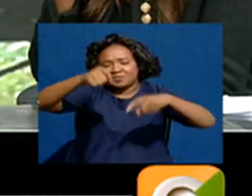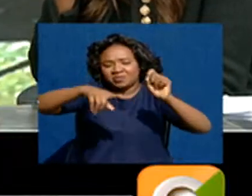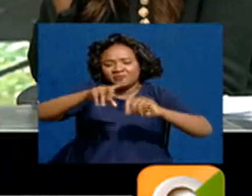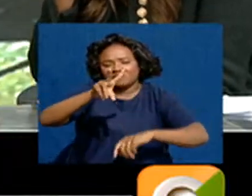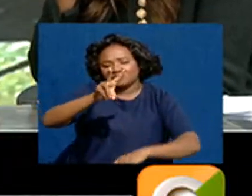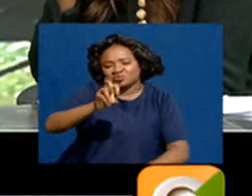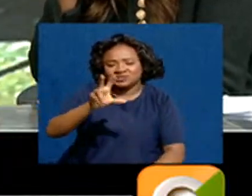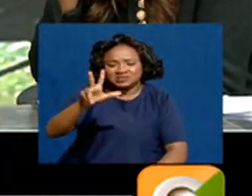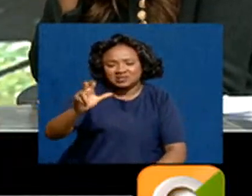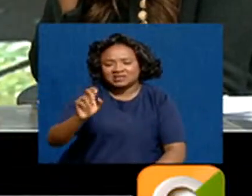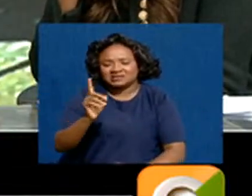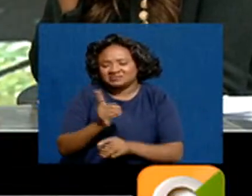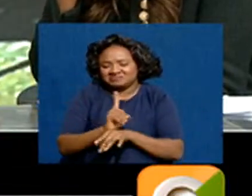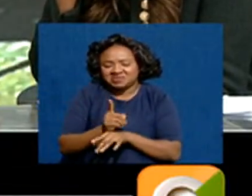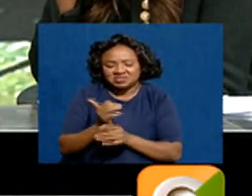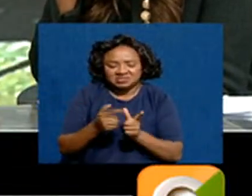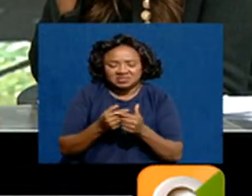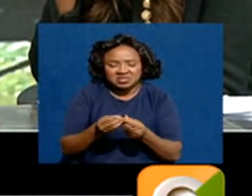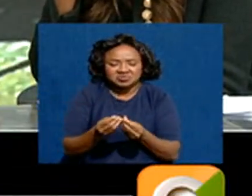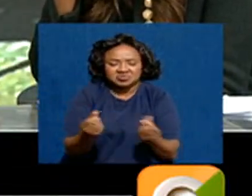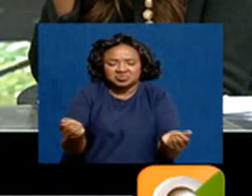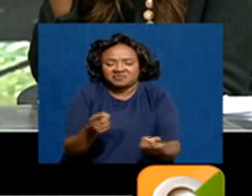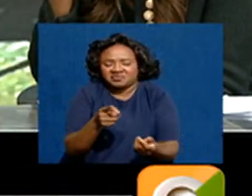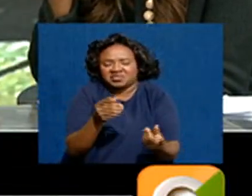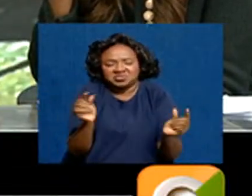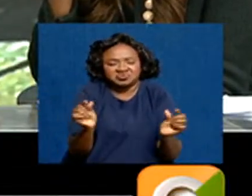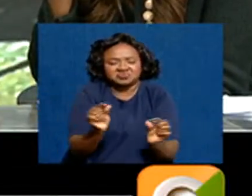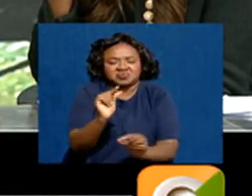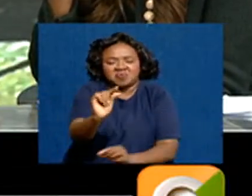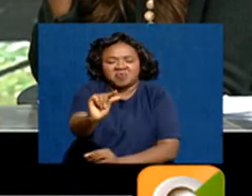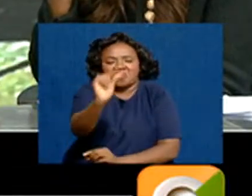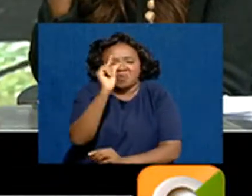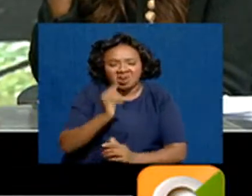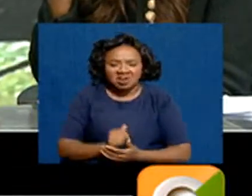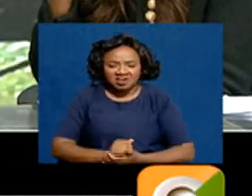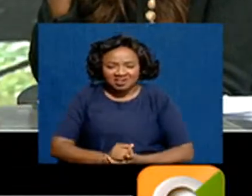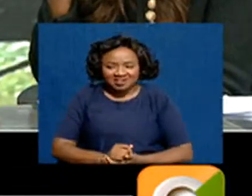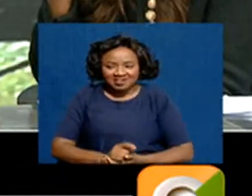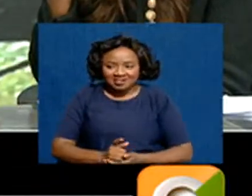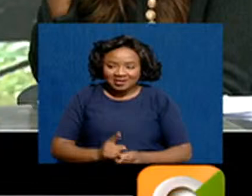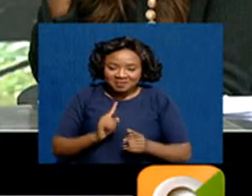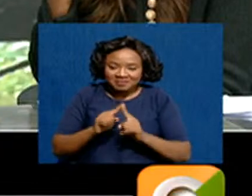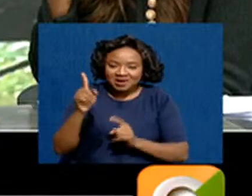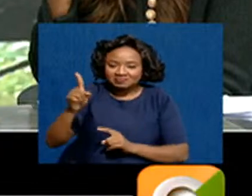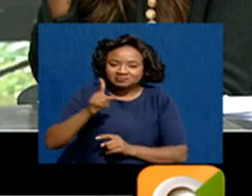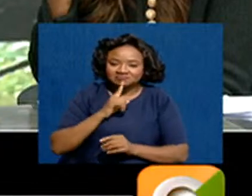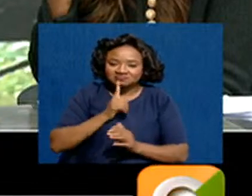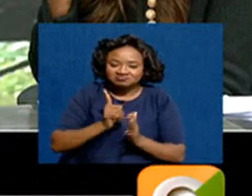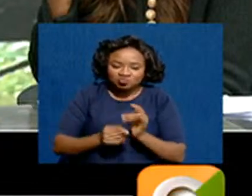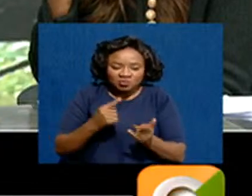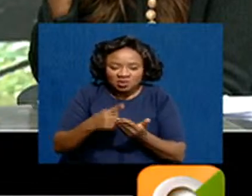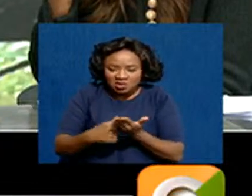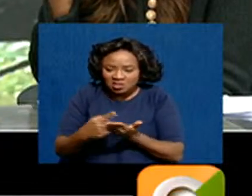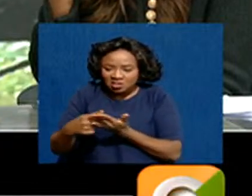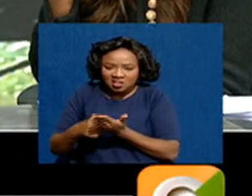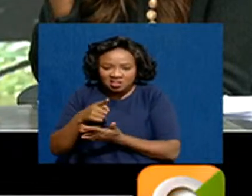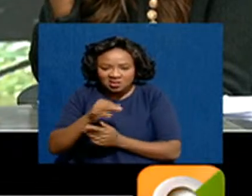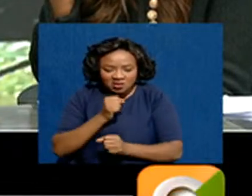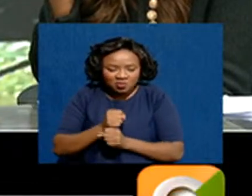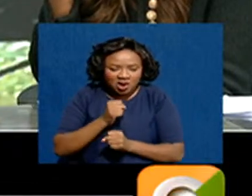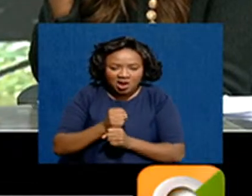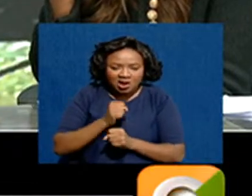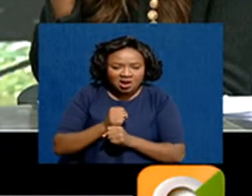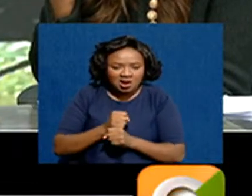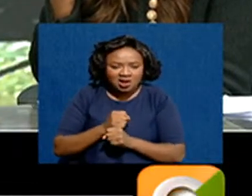was sorted, because as the construction is going on top, and that's massive work, some of the infrastructure